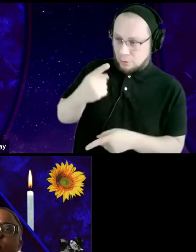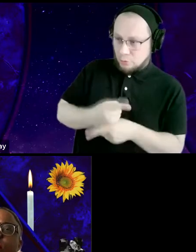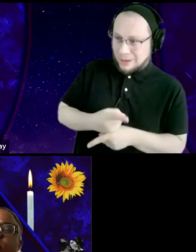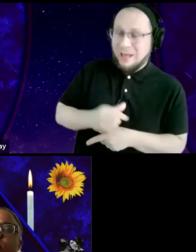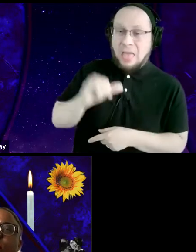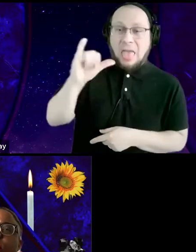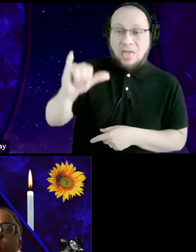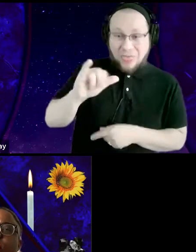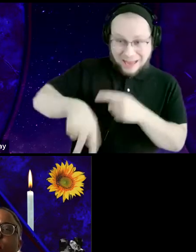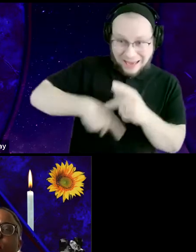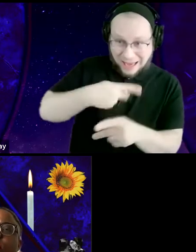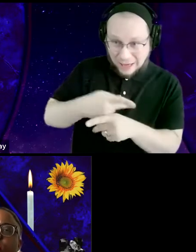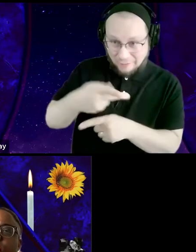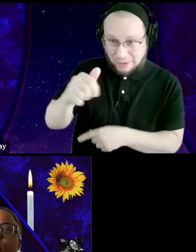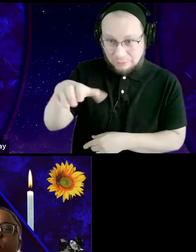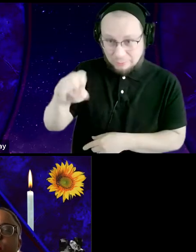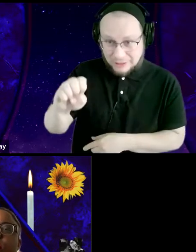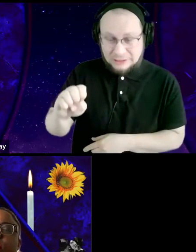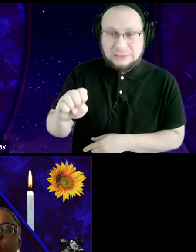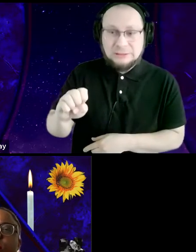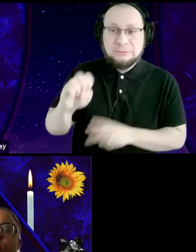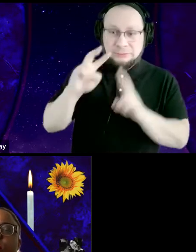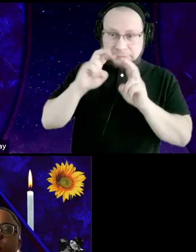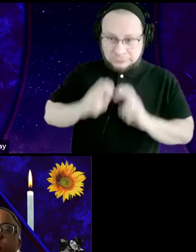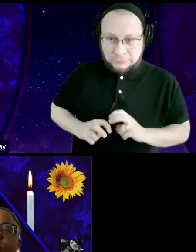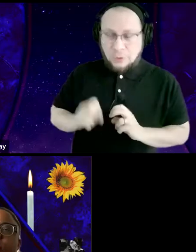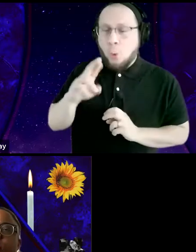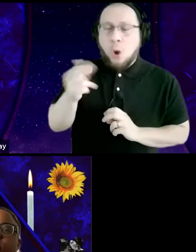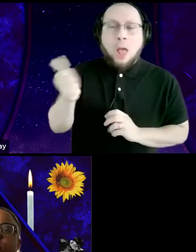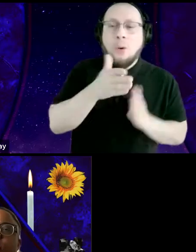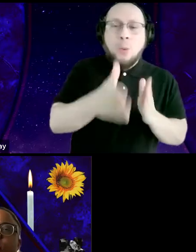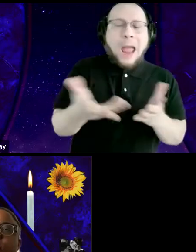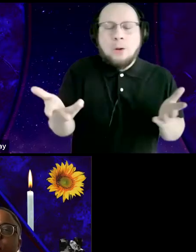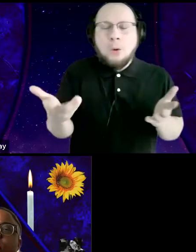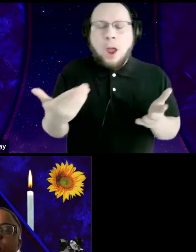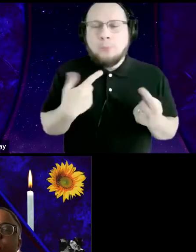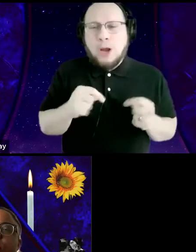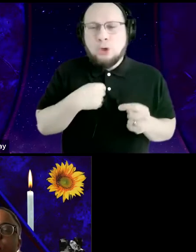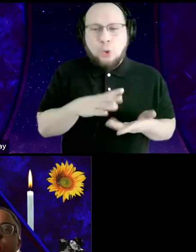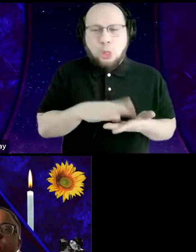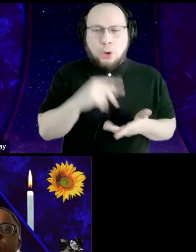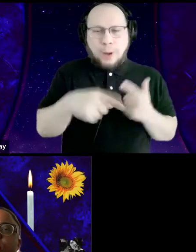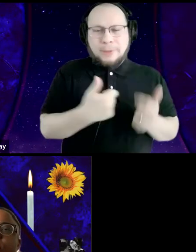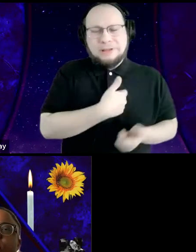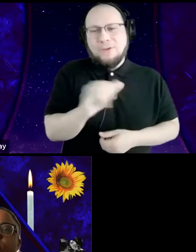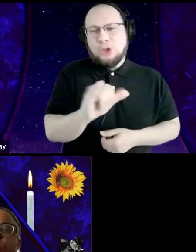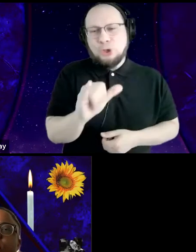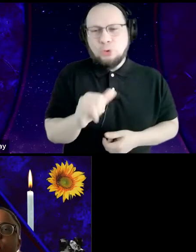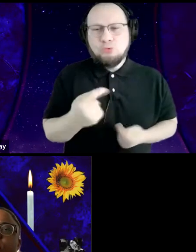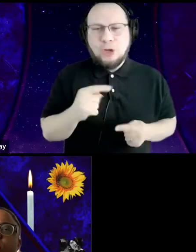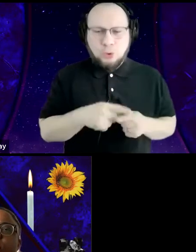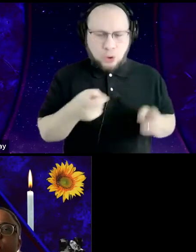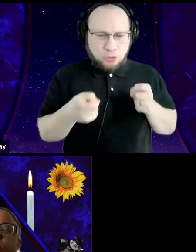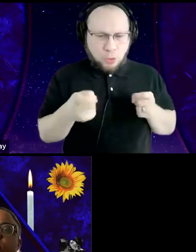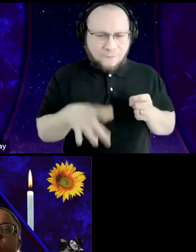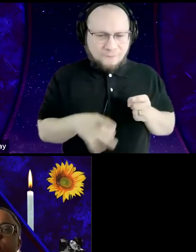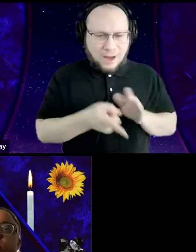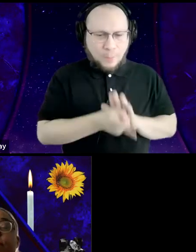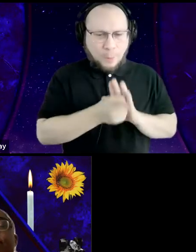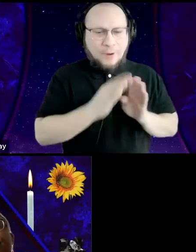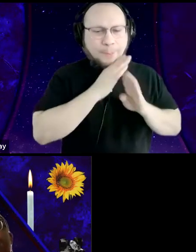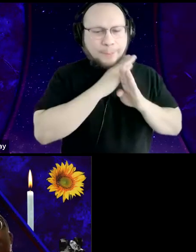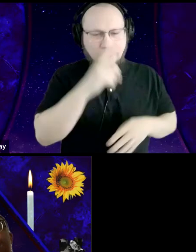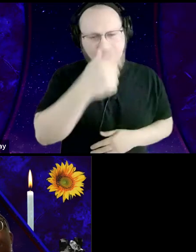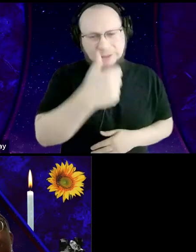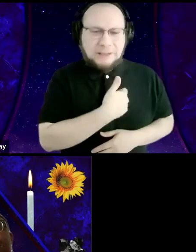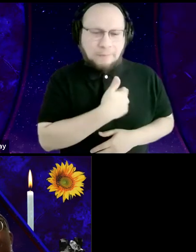that particular breath or closing your eyes, or, you know, I'm working on that too, being able to control and find a moment of peace for